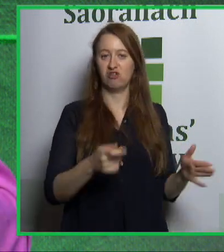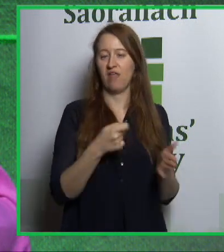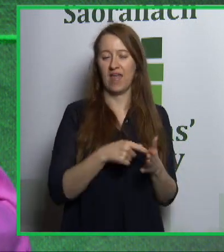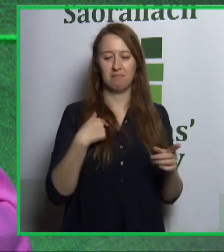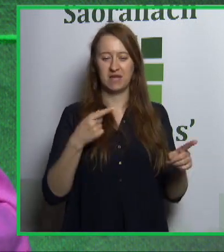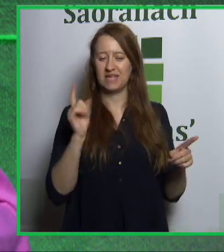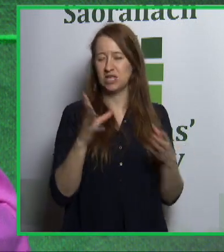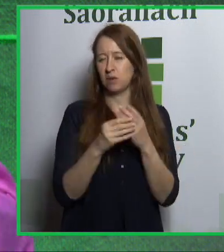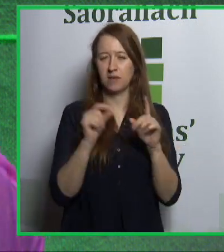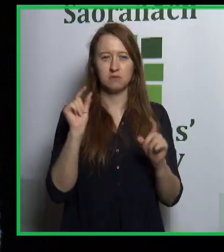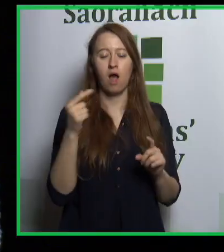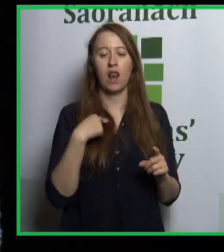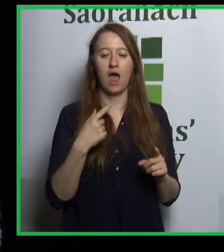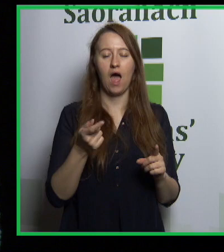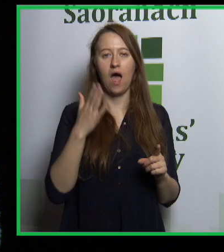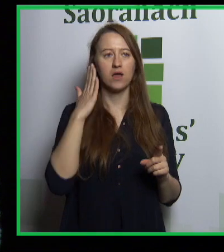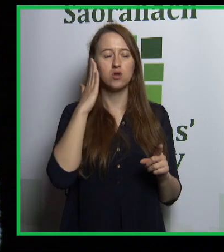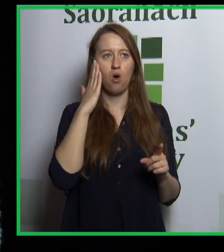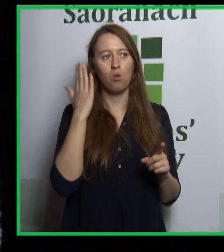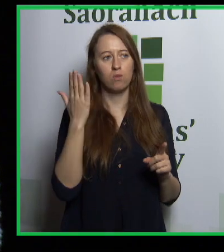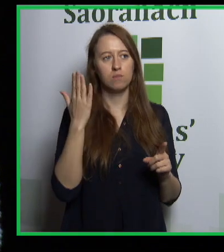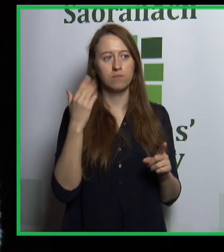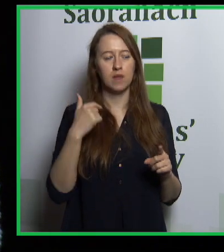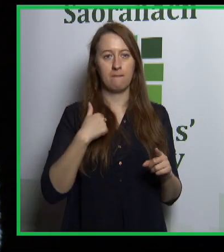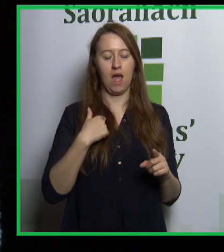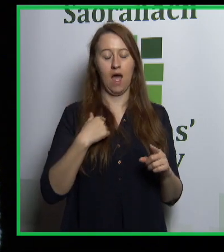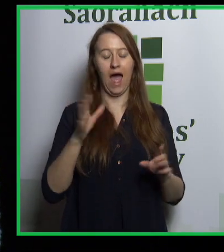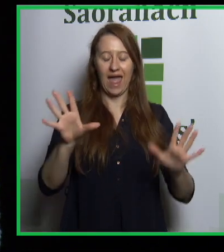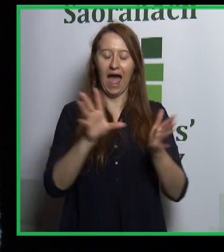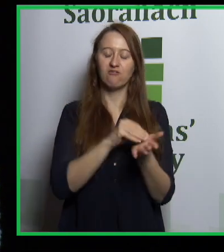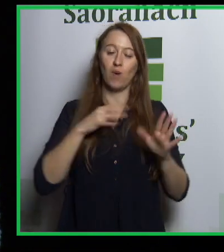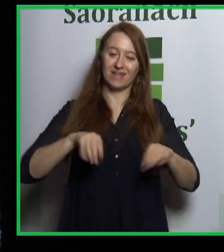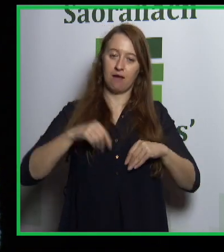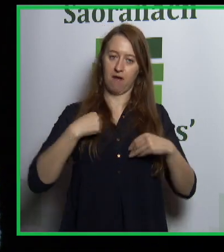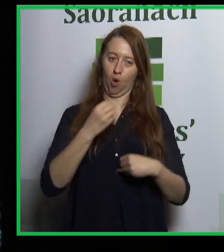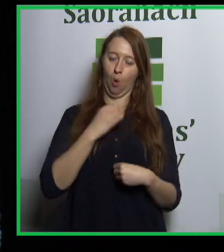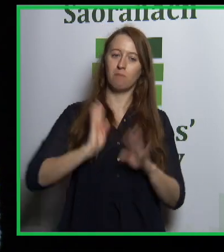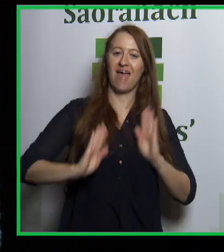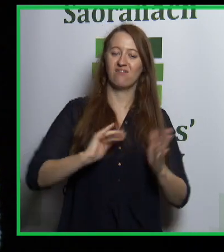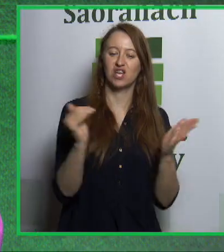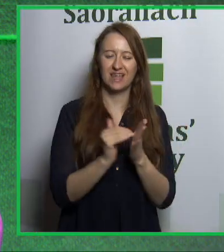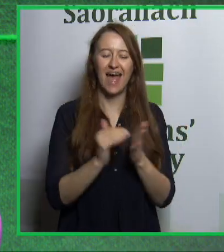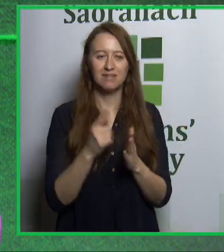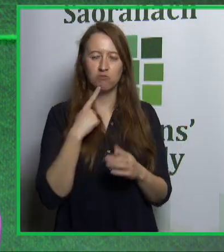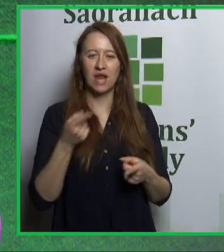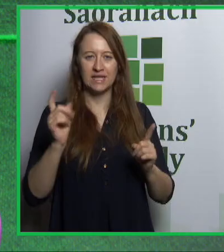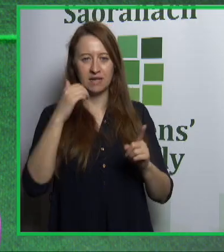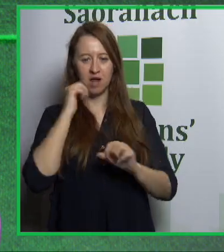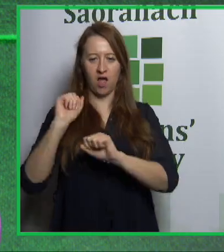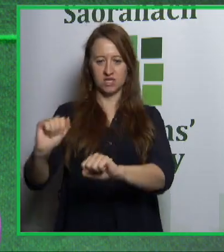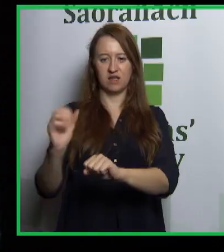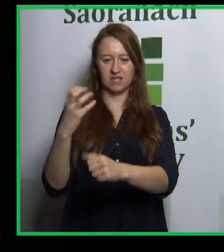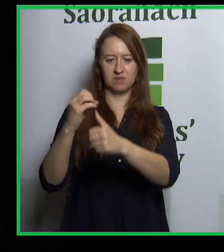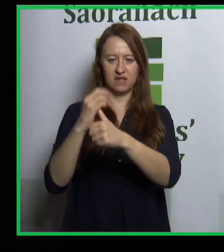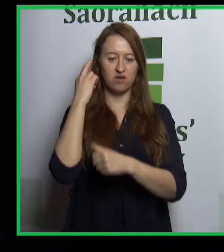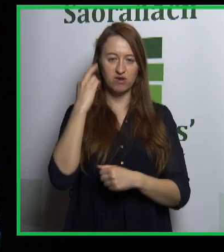do understand I have to take the consequences of, you know, my behaviour, but I think the consequences were too severe here. Did you lose